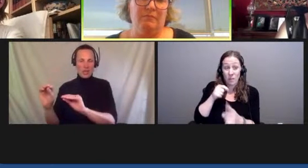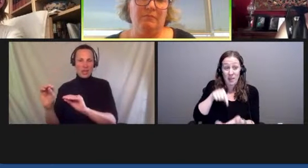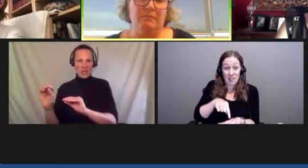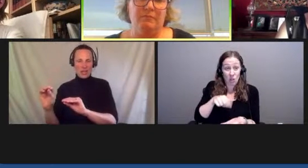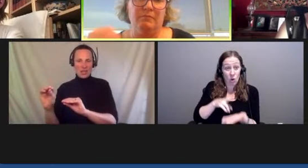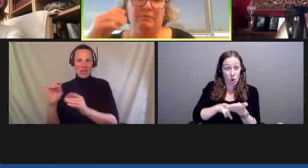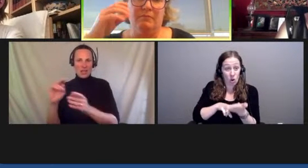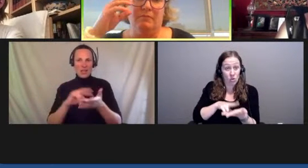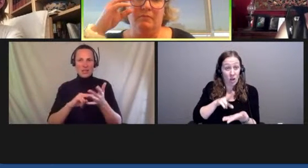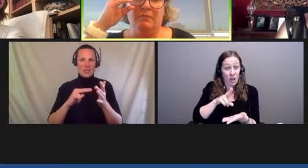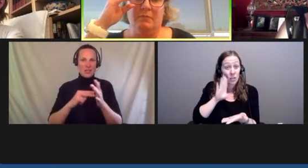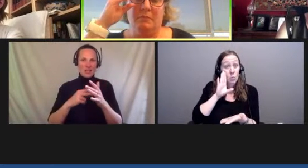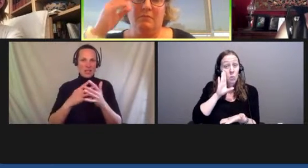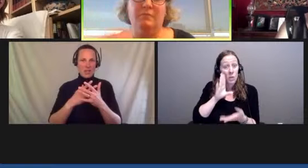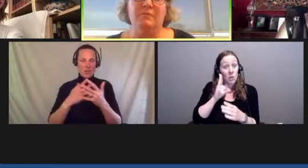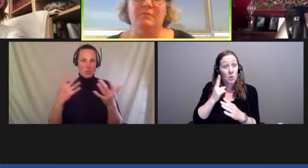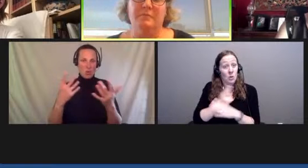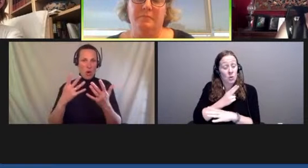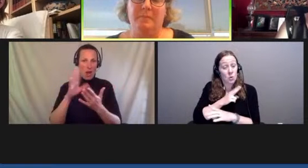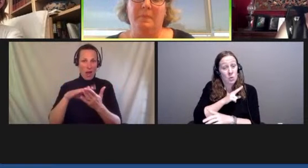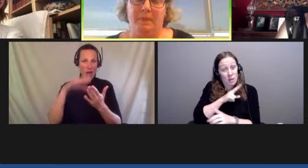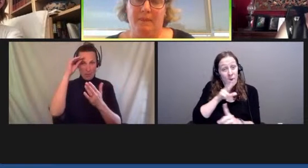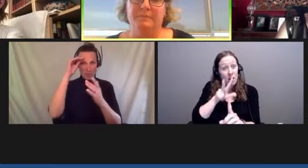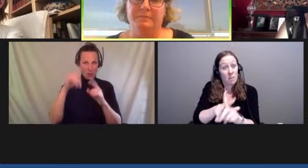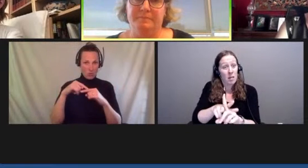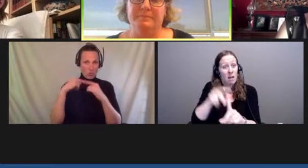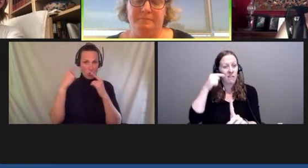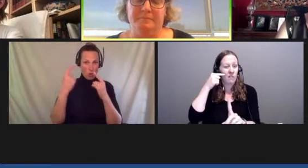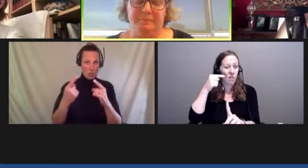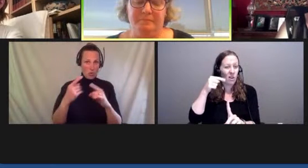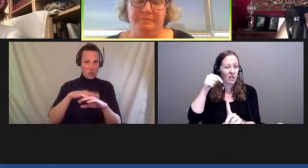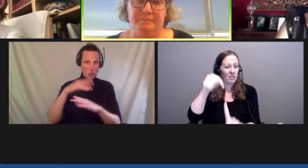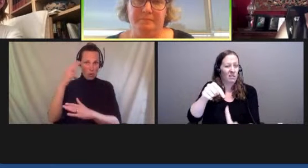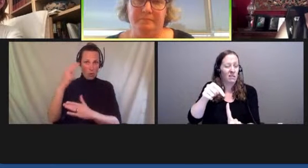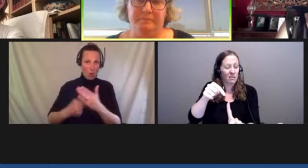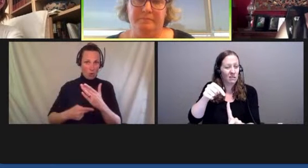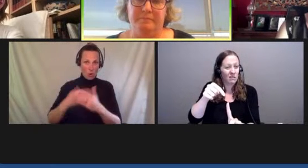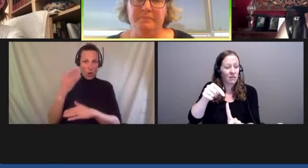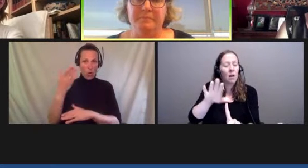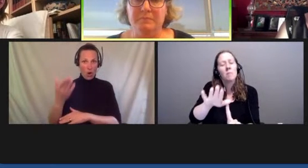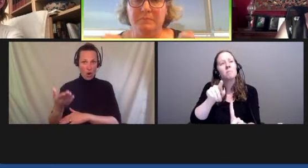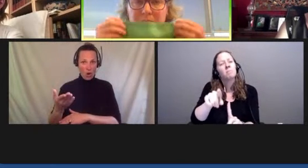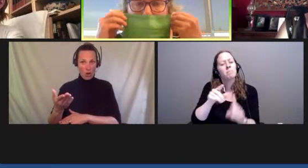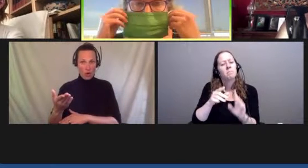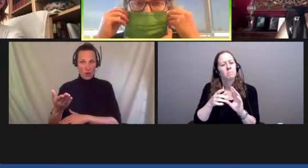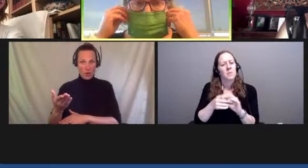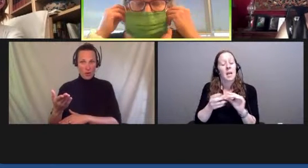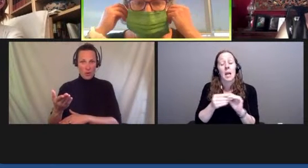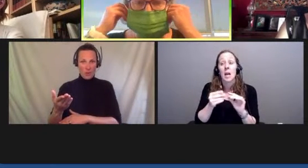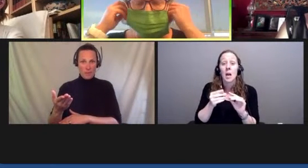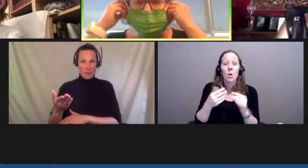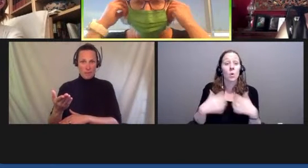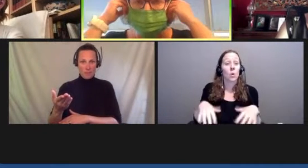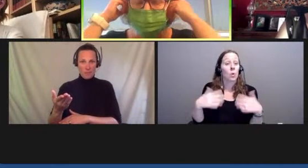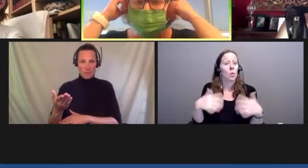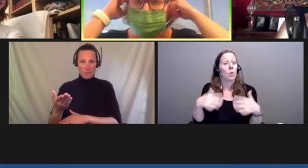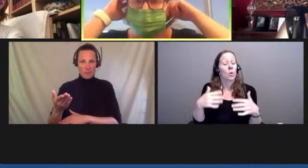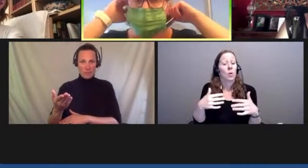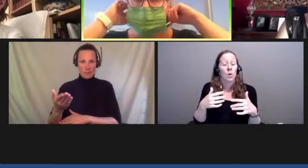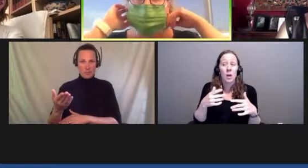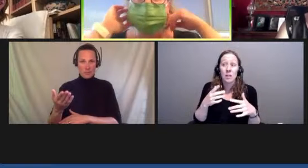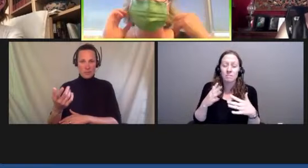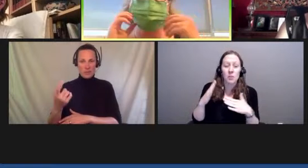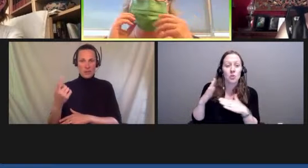we're going to be utilizing those in this. What would you say is the biggest lesson for us? What are we going to